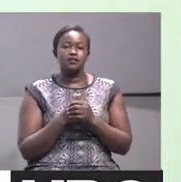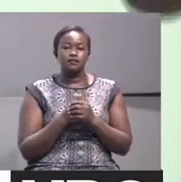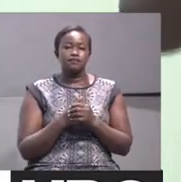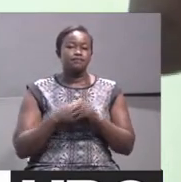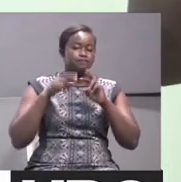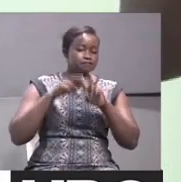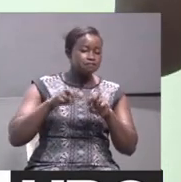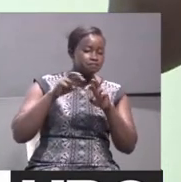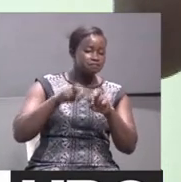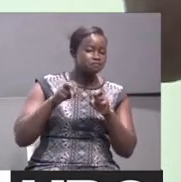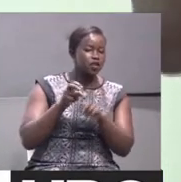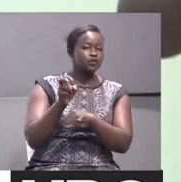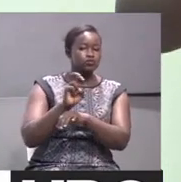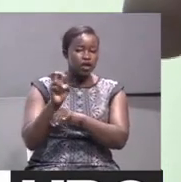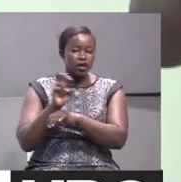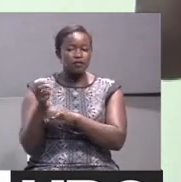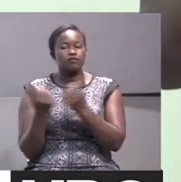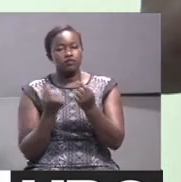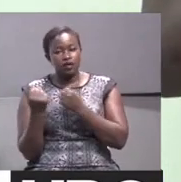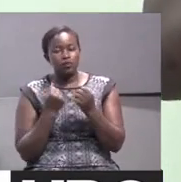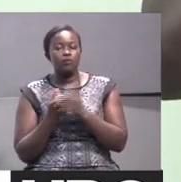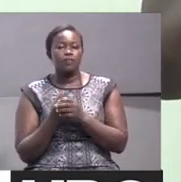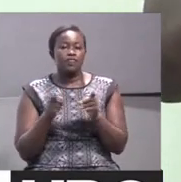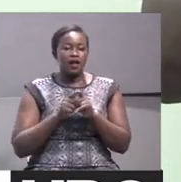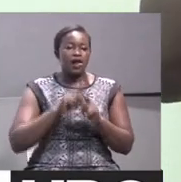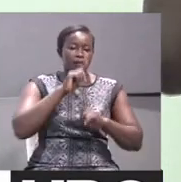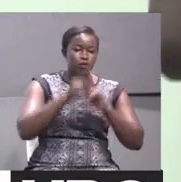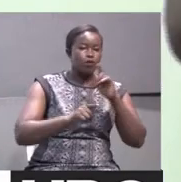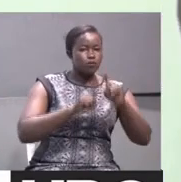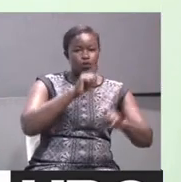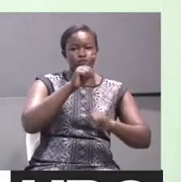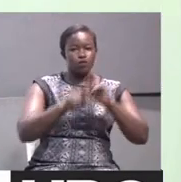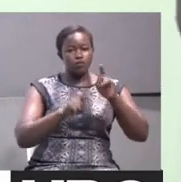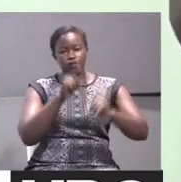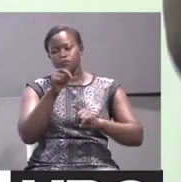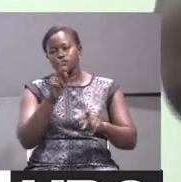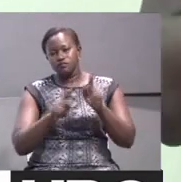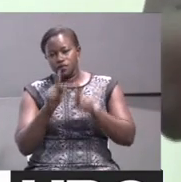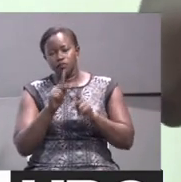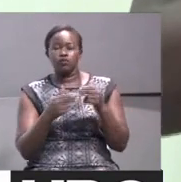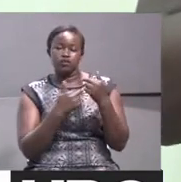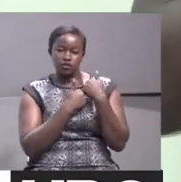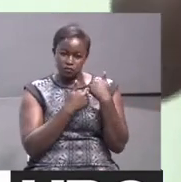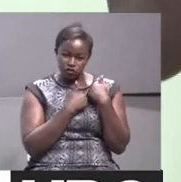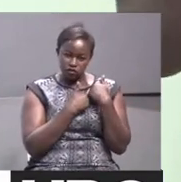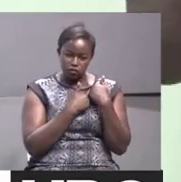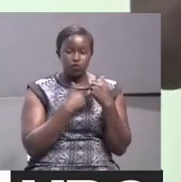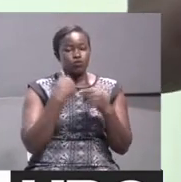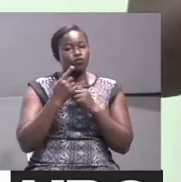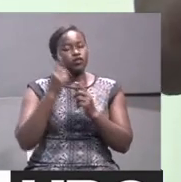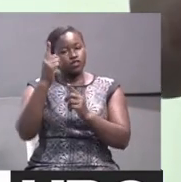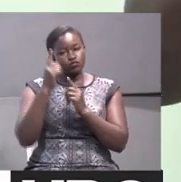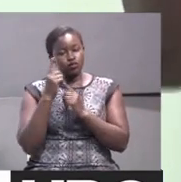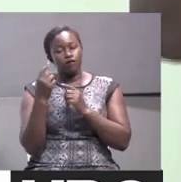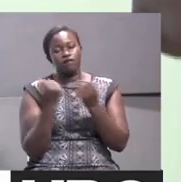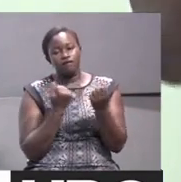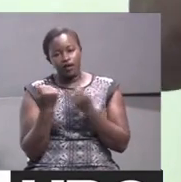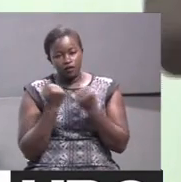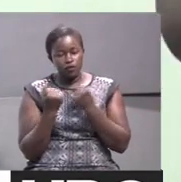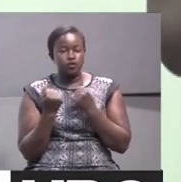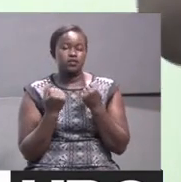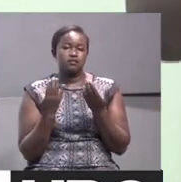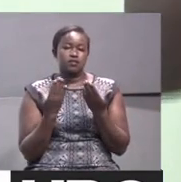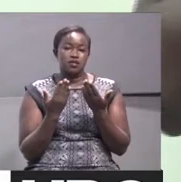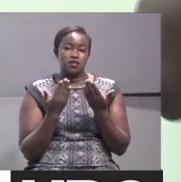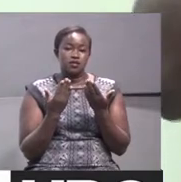said motor vehicle. We interrogated those that were responsible in safeguarding these vehicles where they were parked in